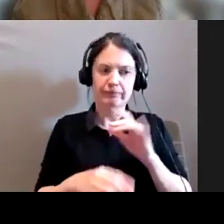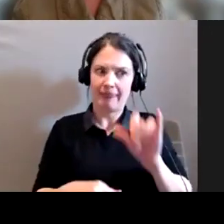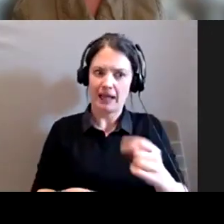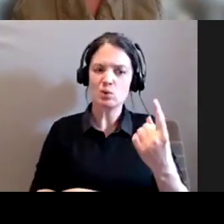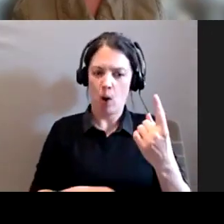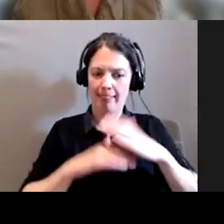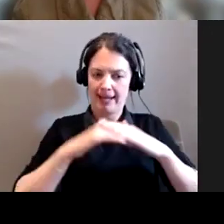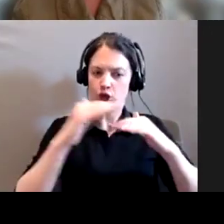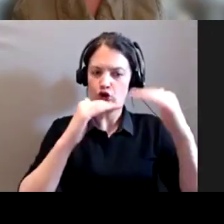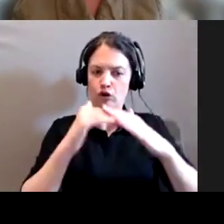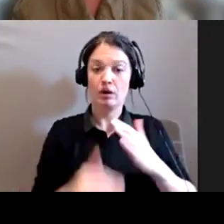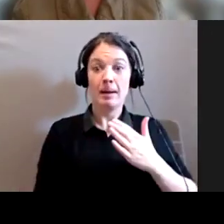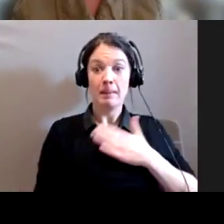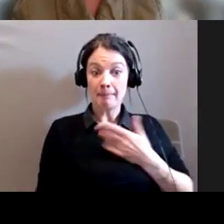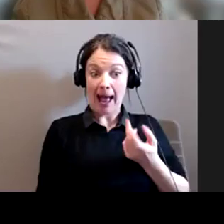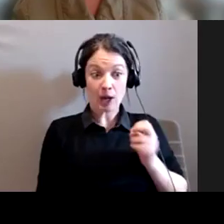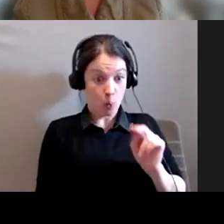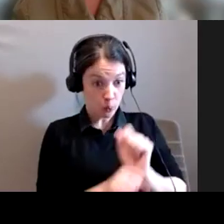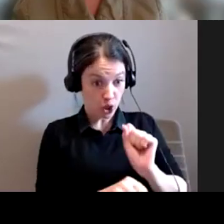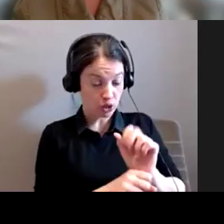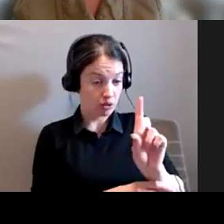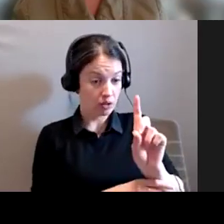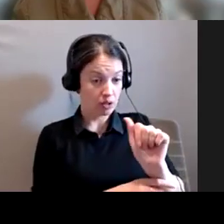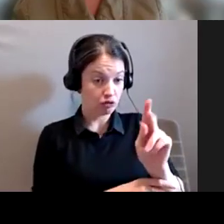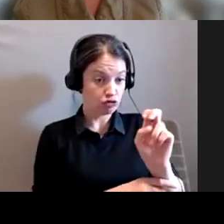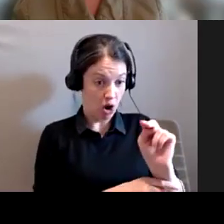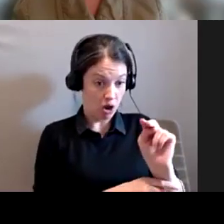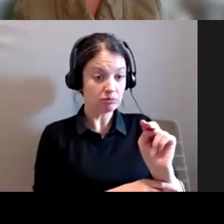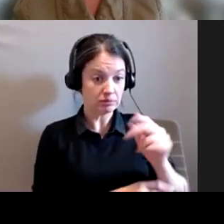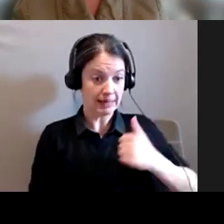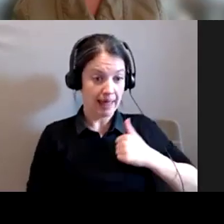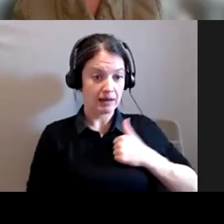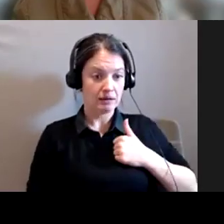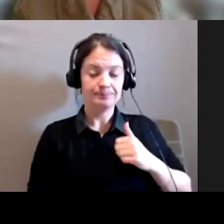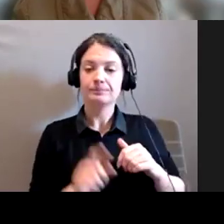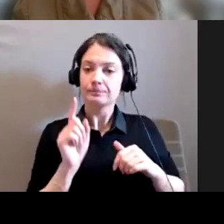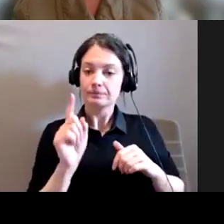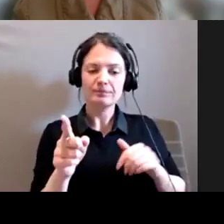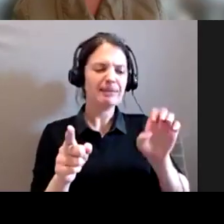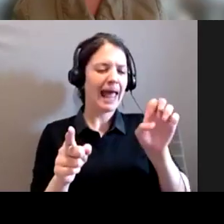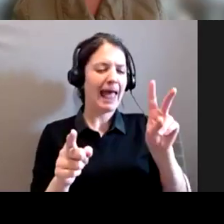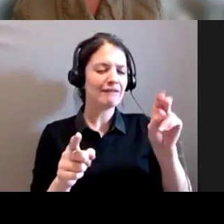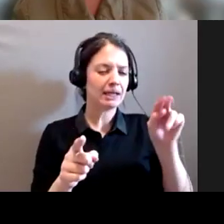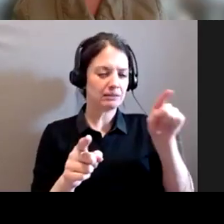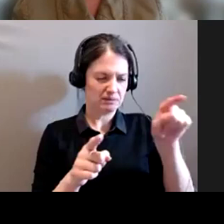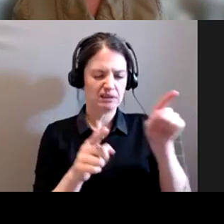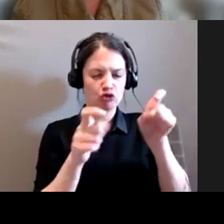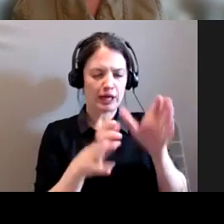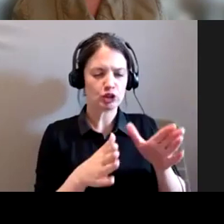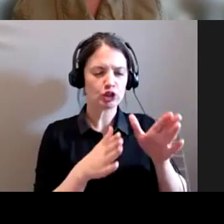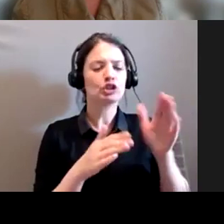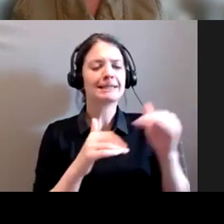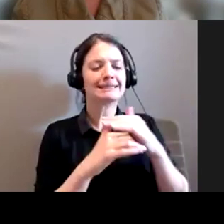work, in terms of the people on my team, I have Evelyn Hutchins, who's the Director of Indigenous Initiatives, who's been a